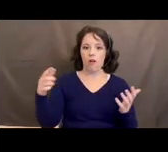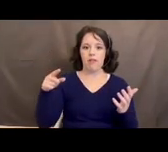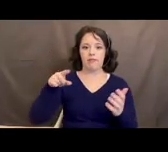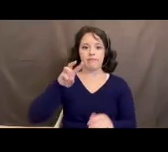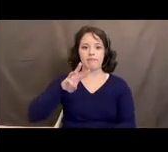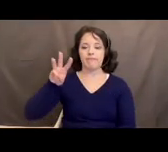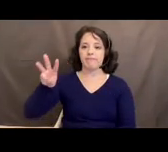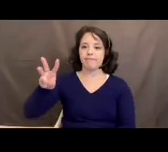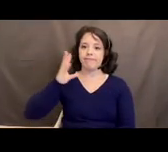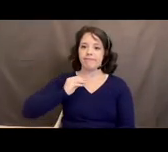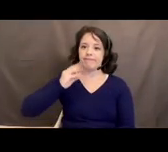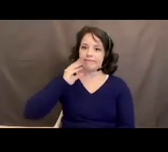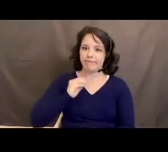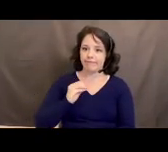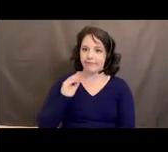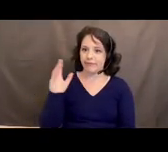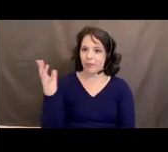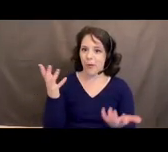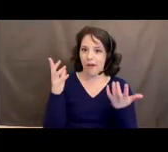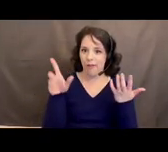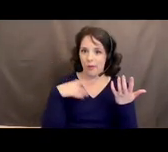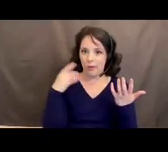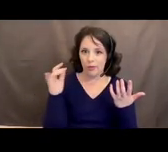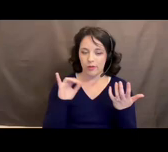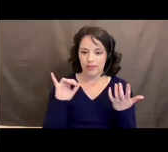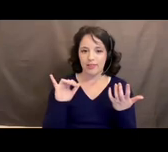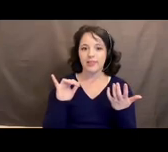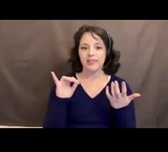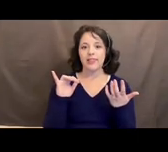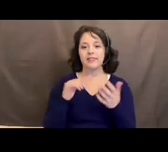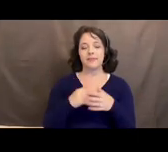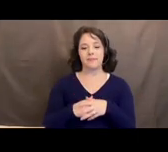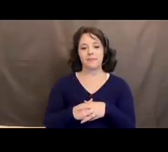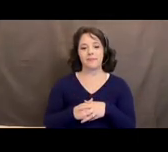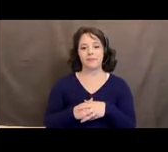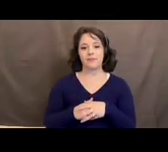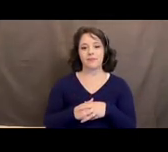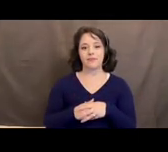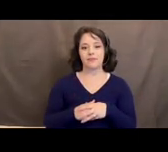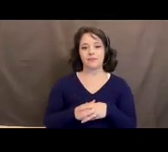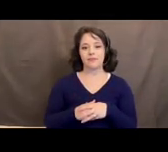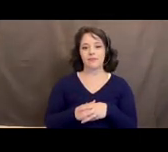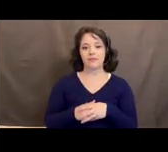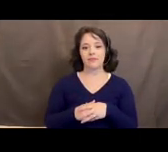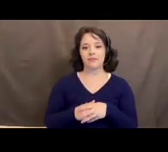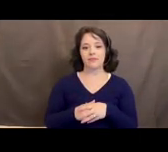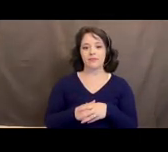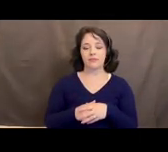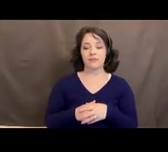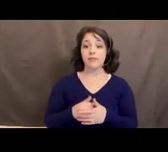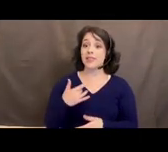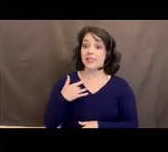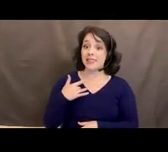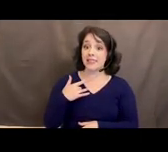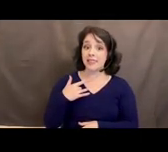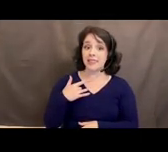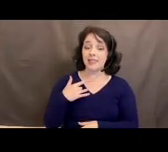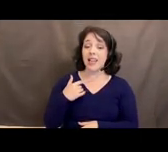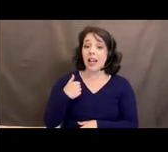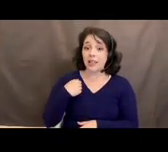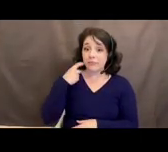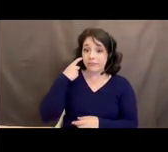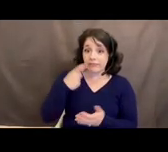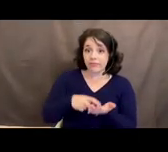platform experience would look like as they are managing multiple accounts. The common message that I heard from both of